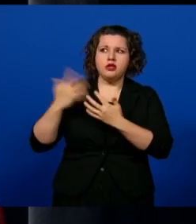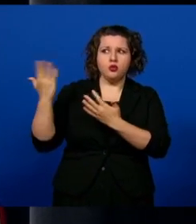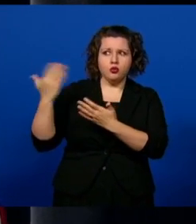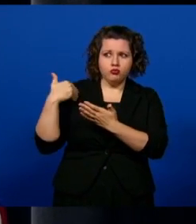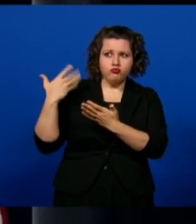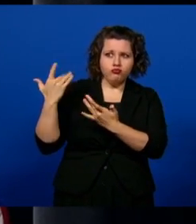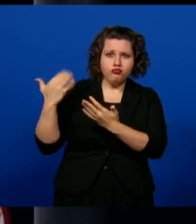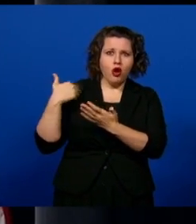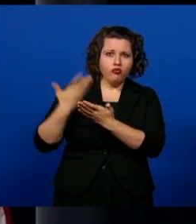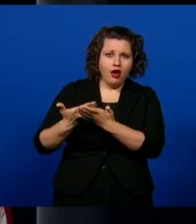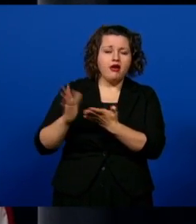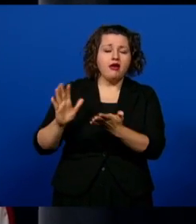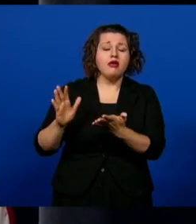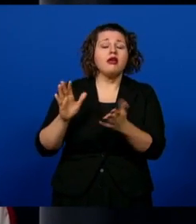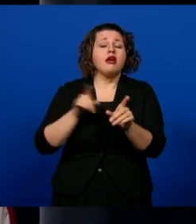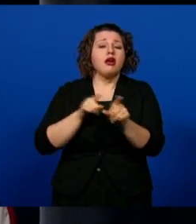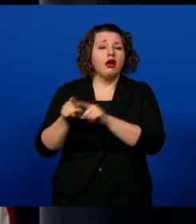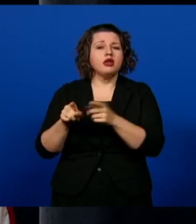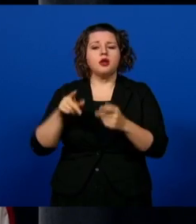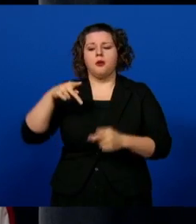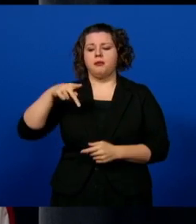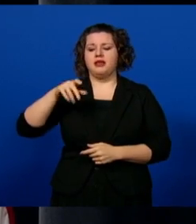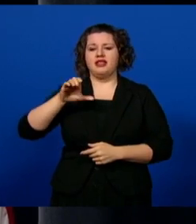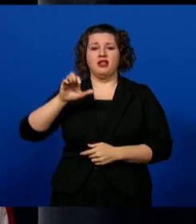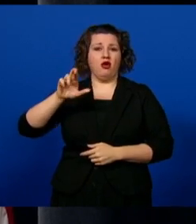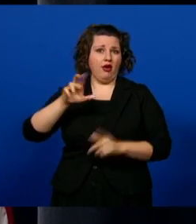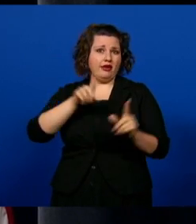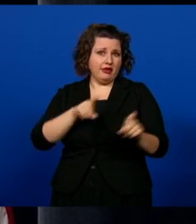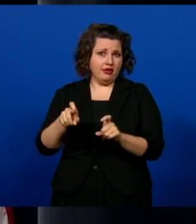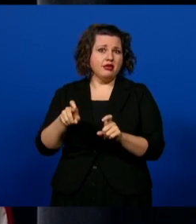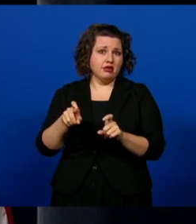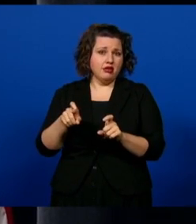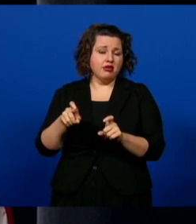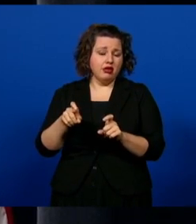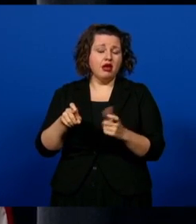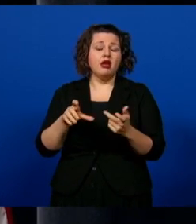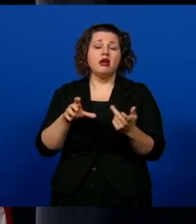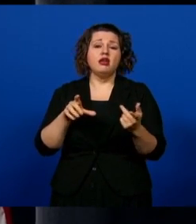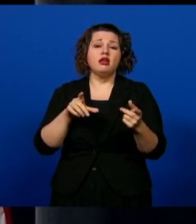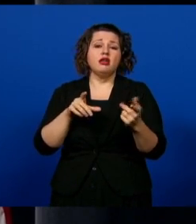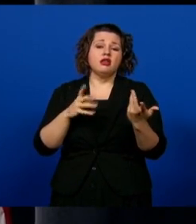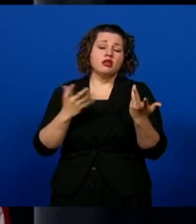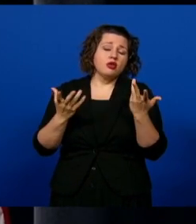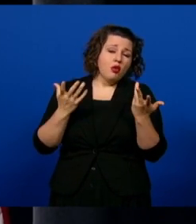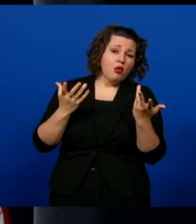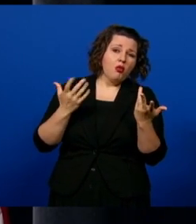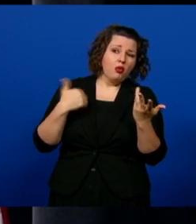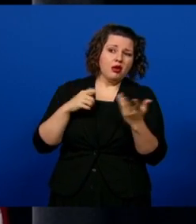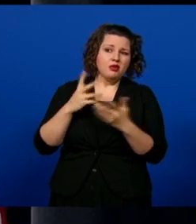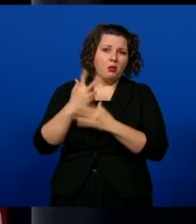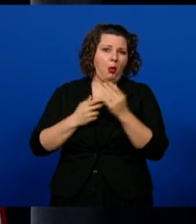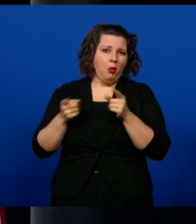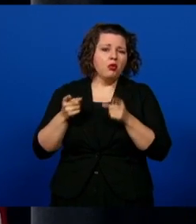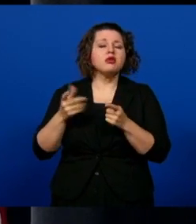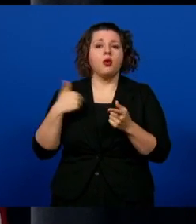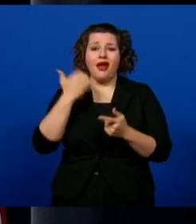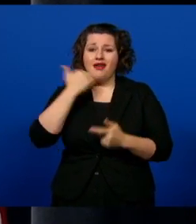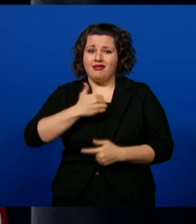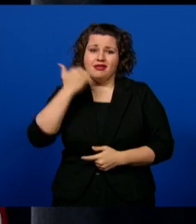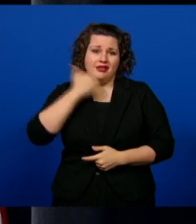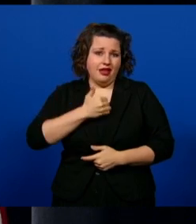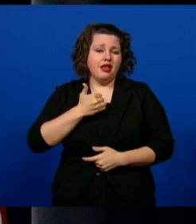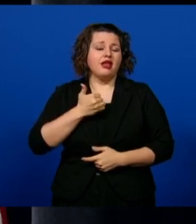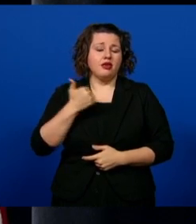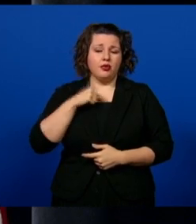as doing some PCR testing in conjunction with that. So we have been on a daily